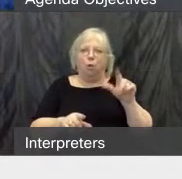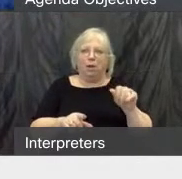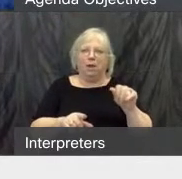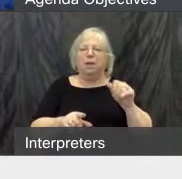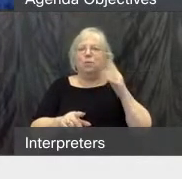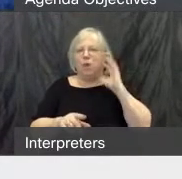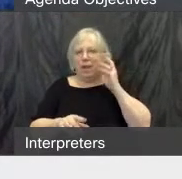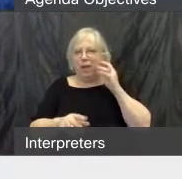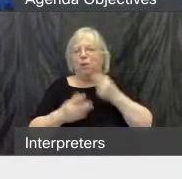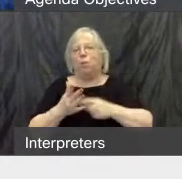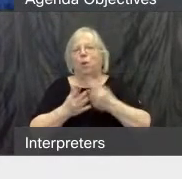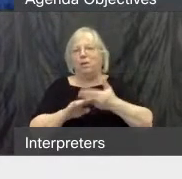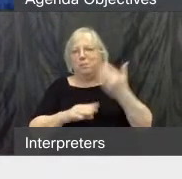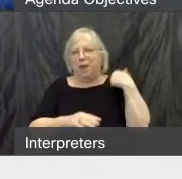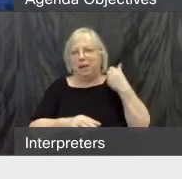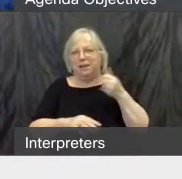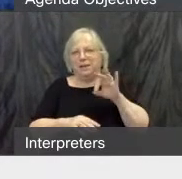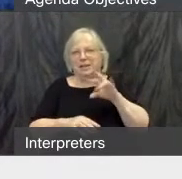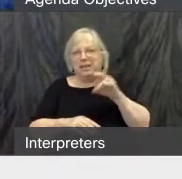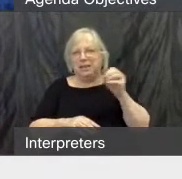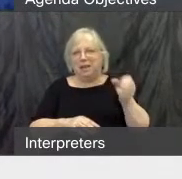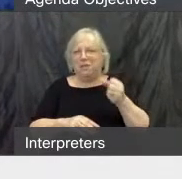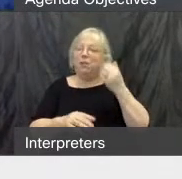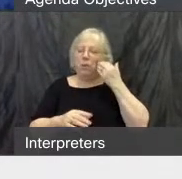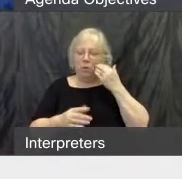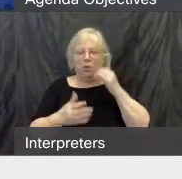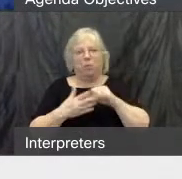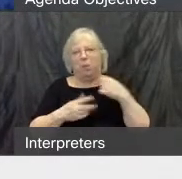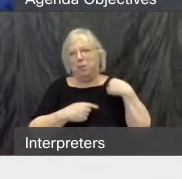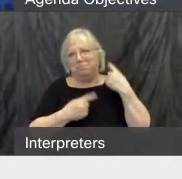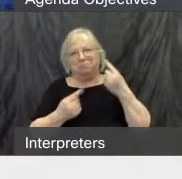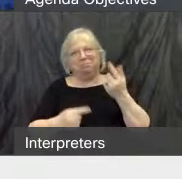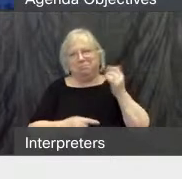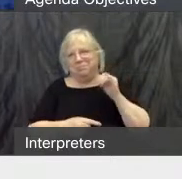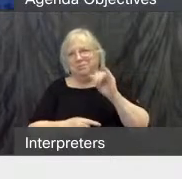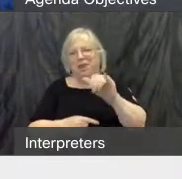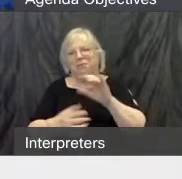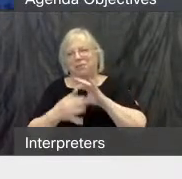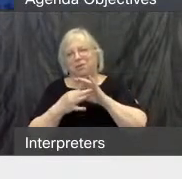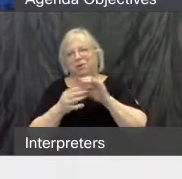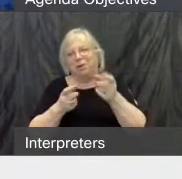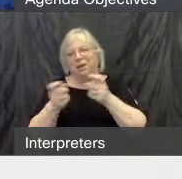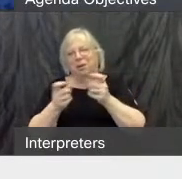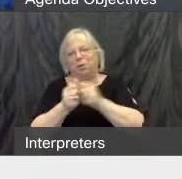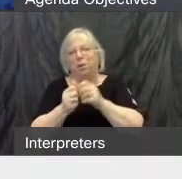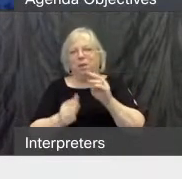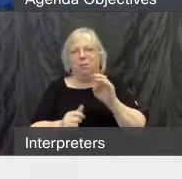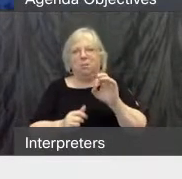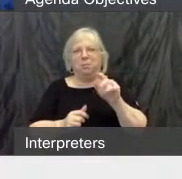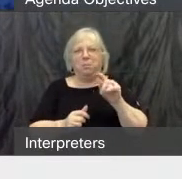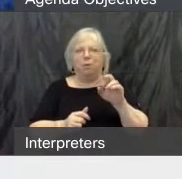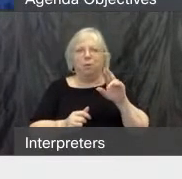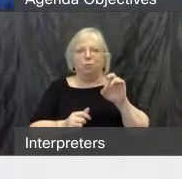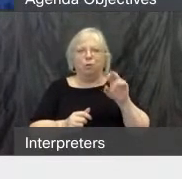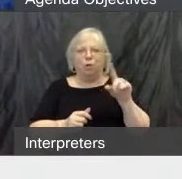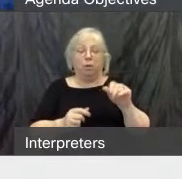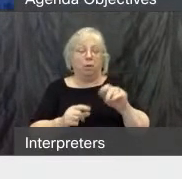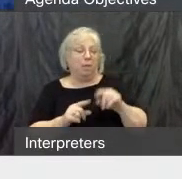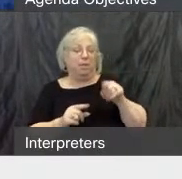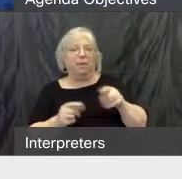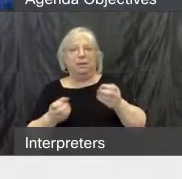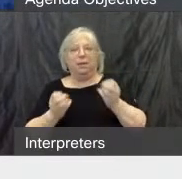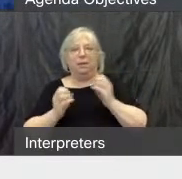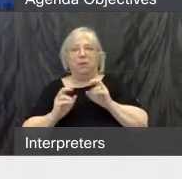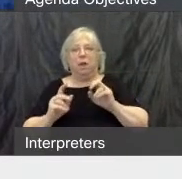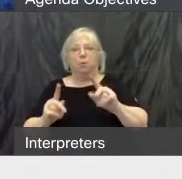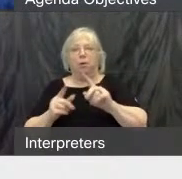in the 70s, we knew we would always be dealing with Motorola. But this gives us an opportunity to make a direct purchase that we